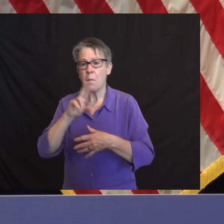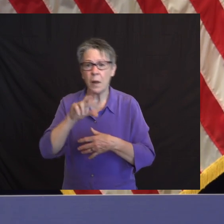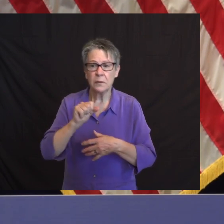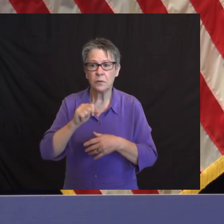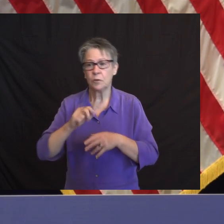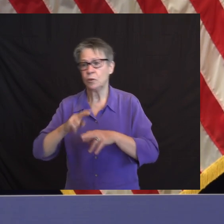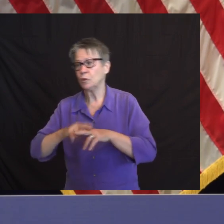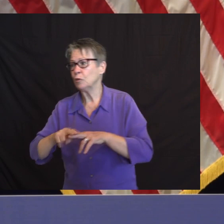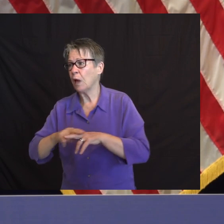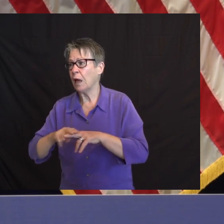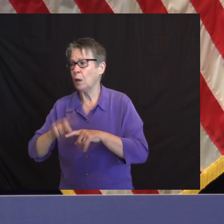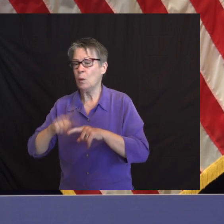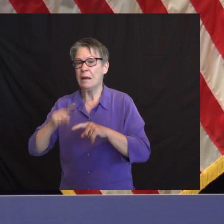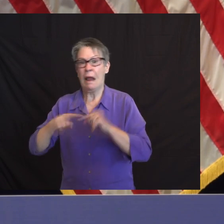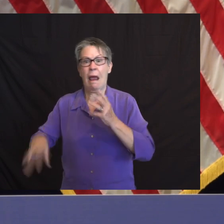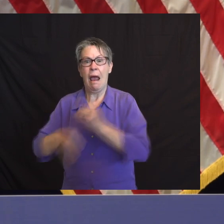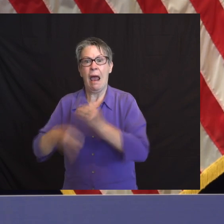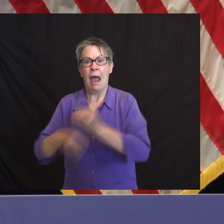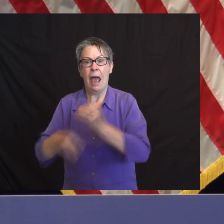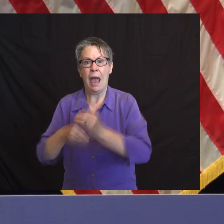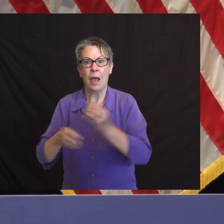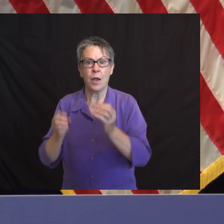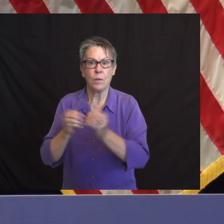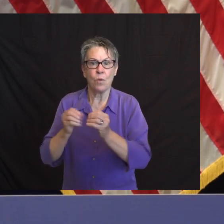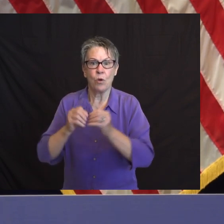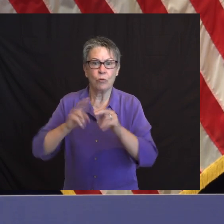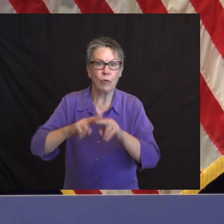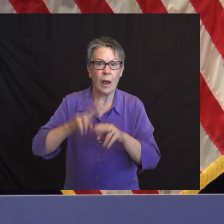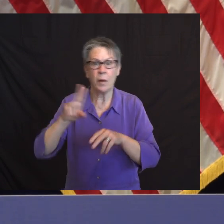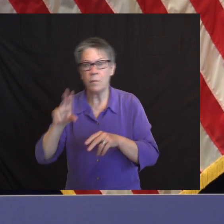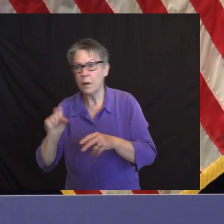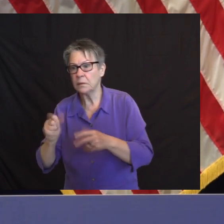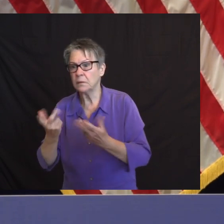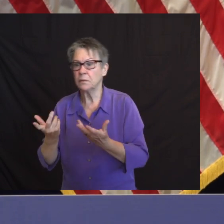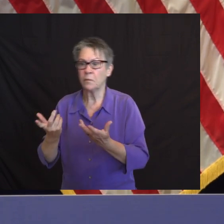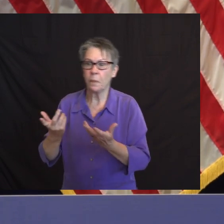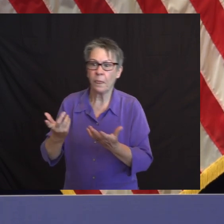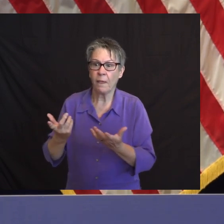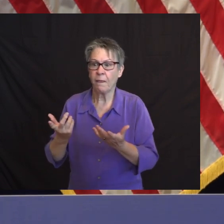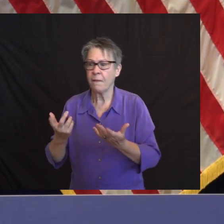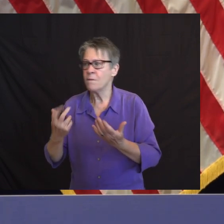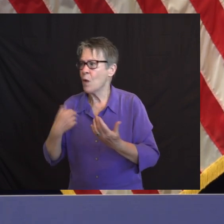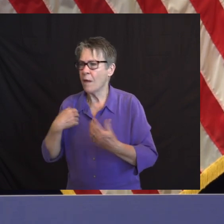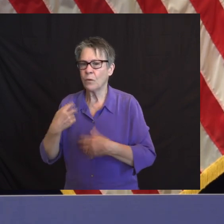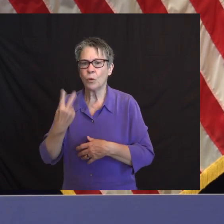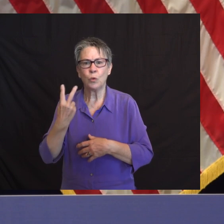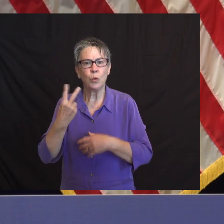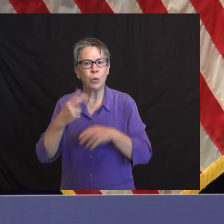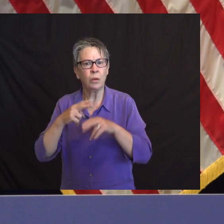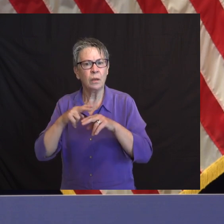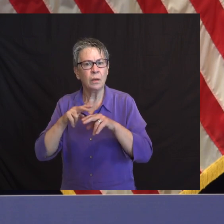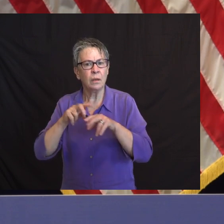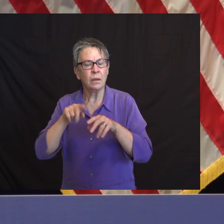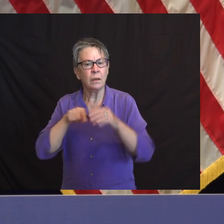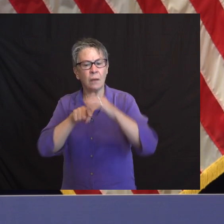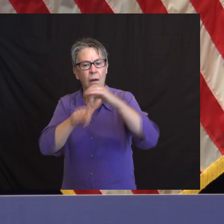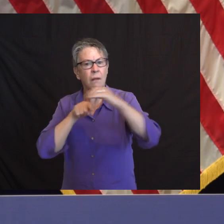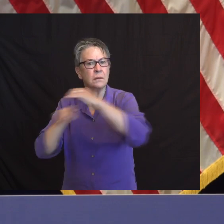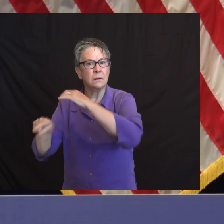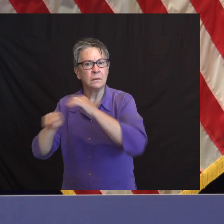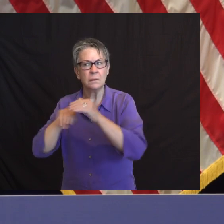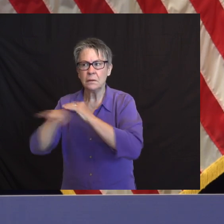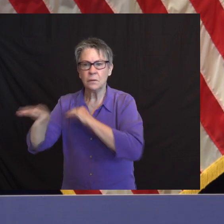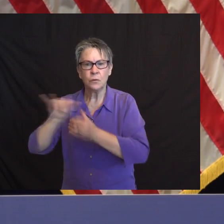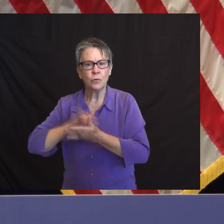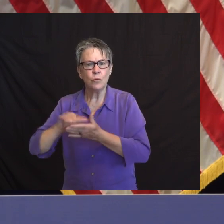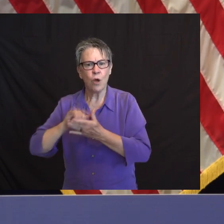because we still, COVID or not, we still only have 2 tunnels under the Hudson. We only have 2 tunnels in the George Washington Bridge as it